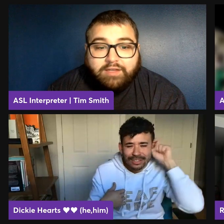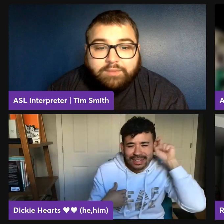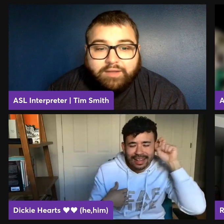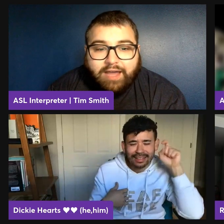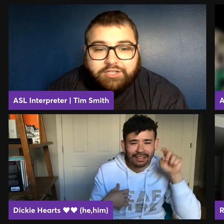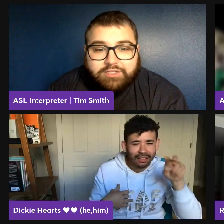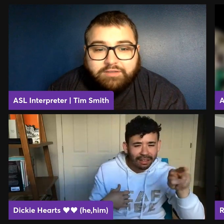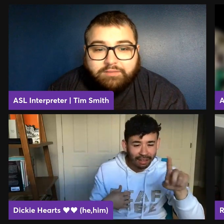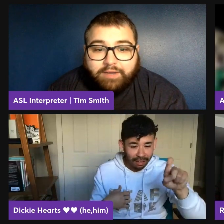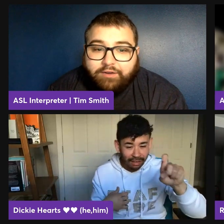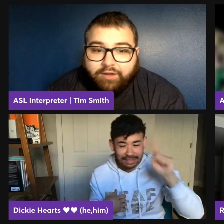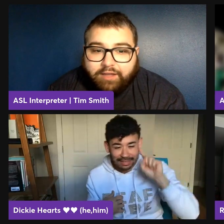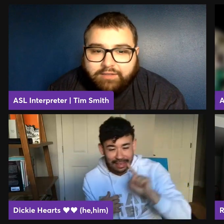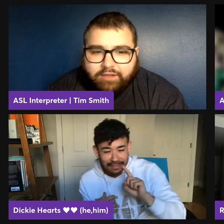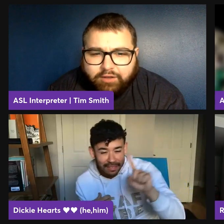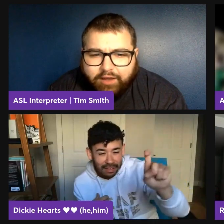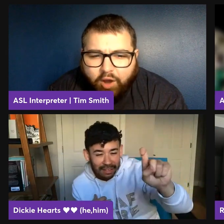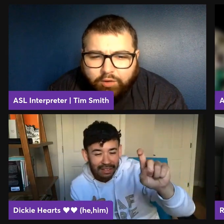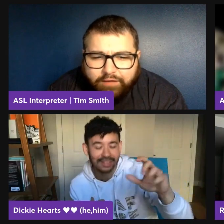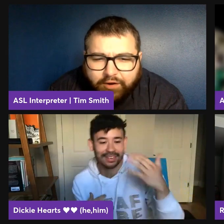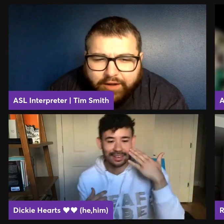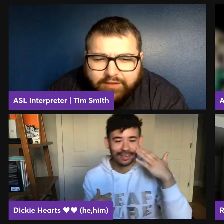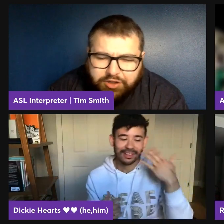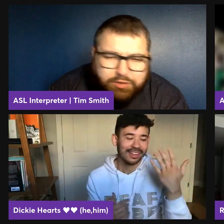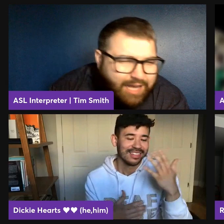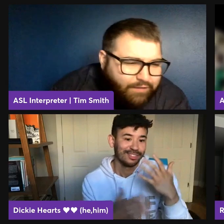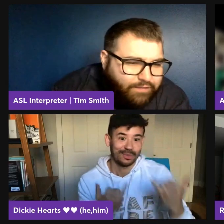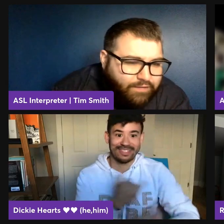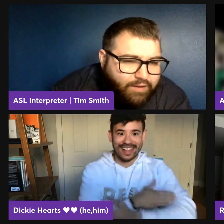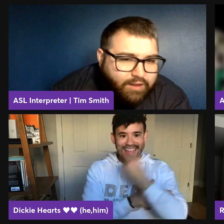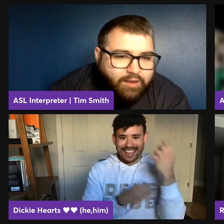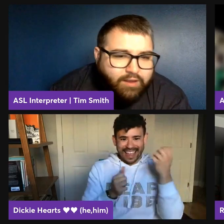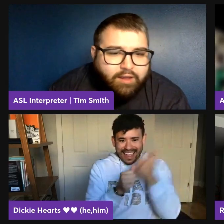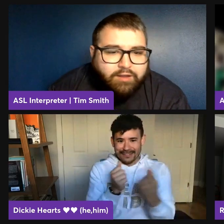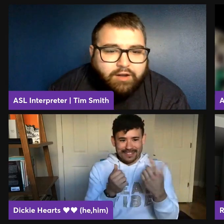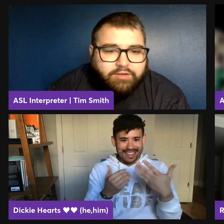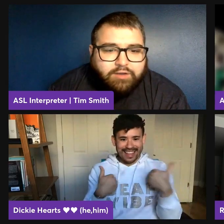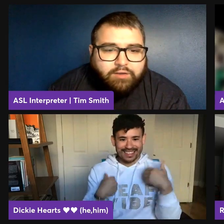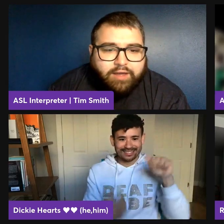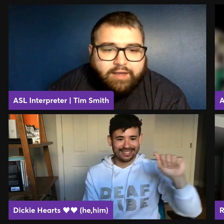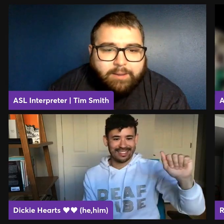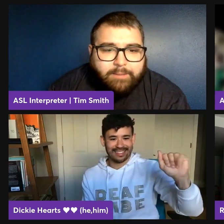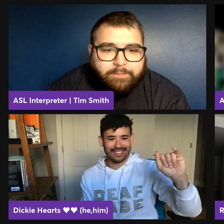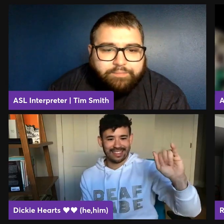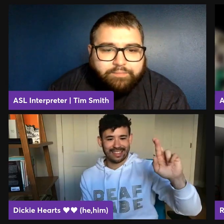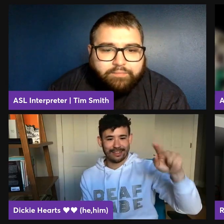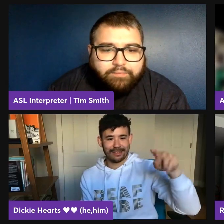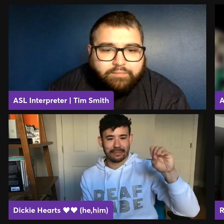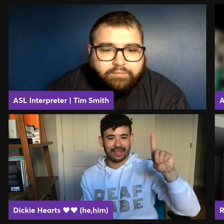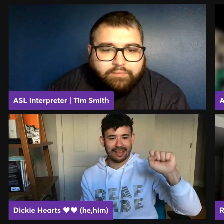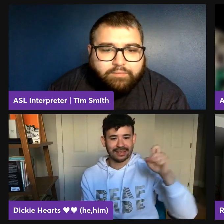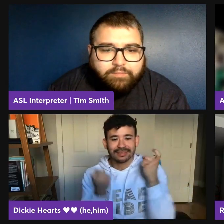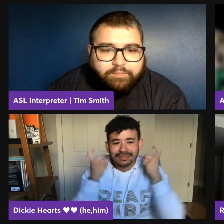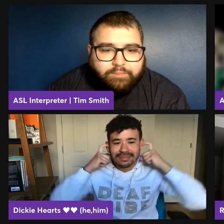disability unless someone catches my hearing aids. They'll look like, oh, you have hearing aids? Are you deaf? You know, so like,